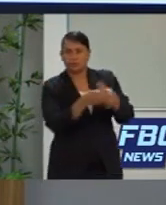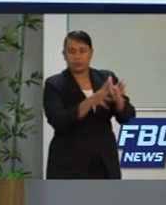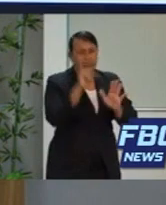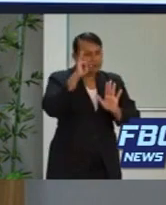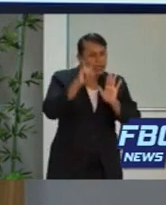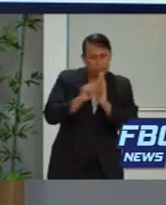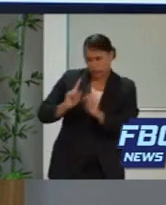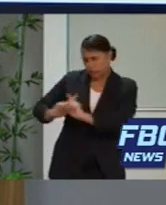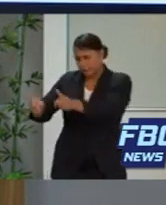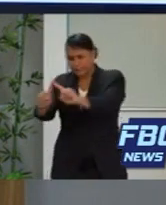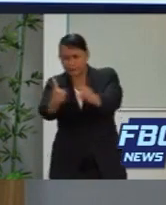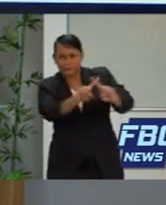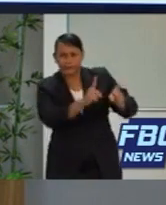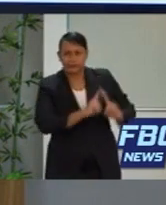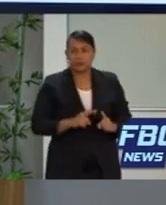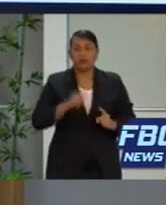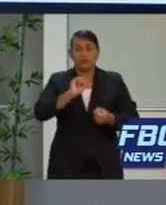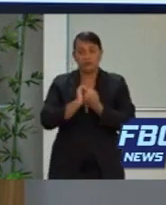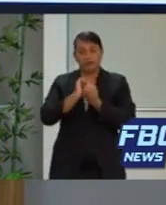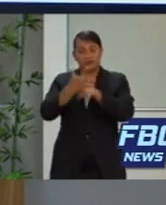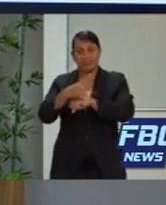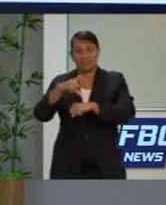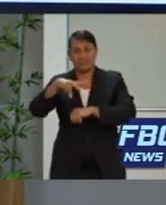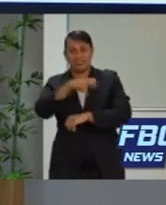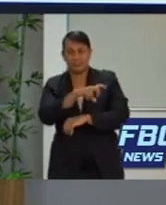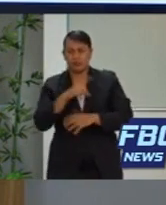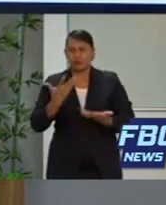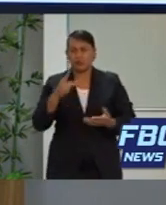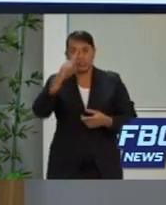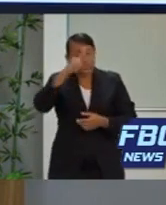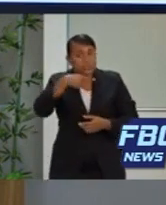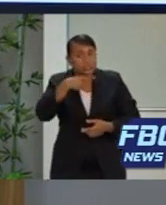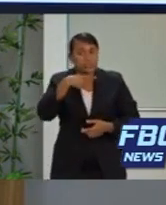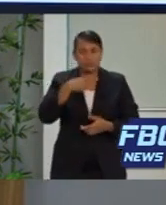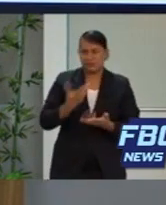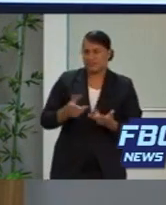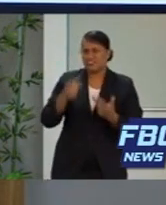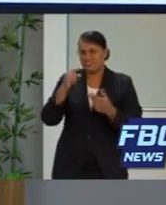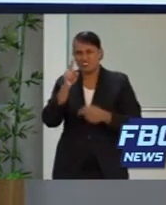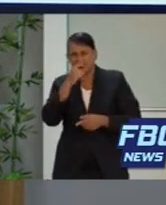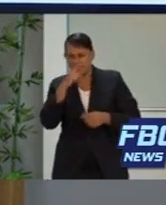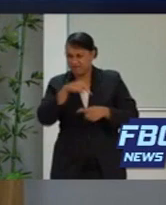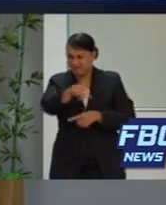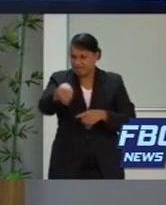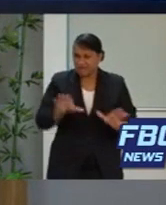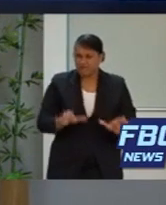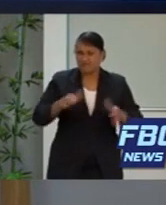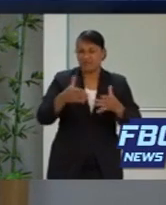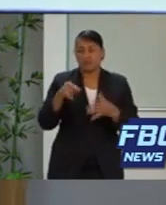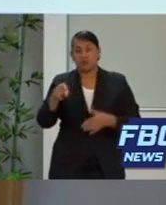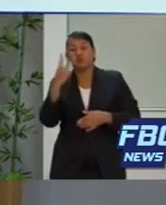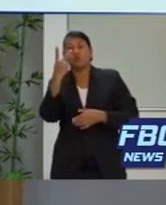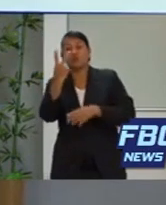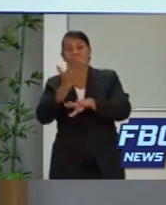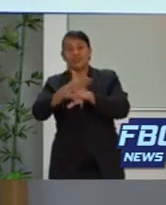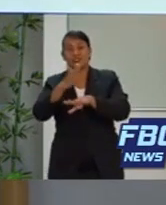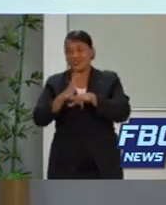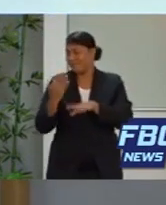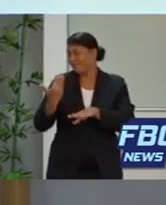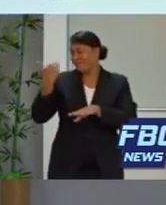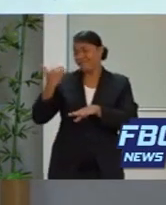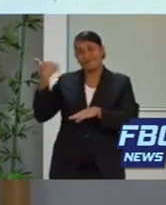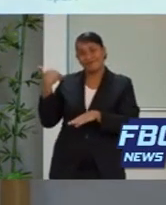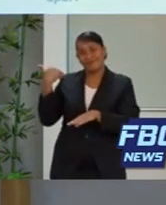of COVID-19 patients, and the 2 newly diagnosed cases